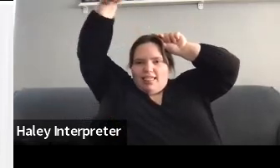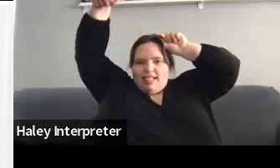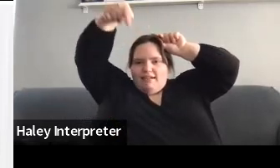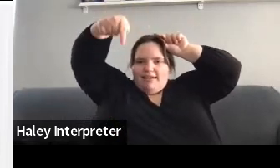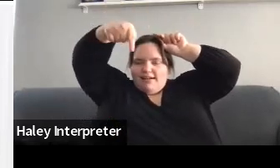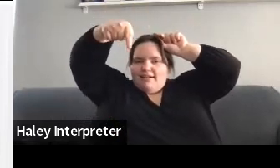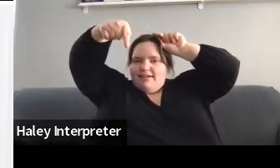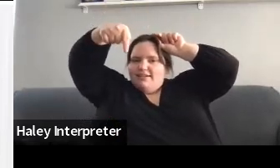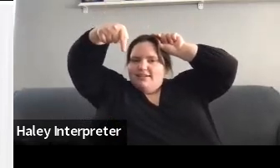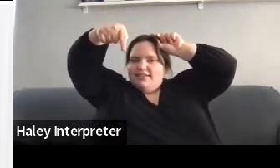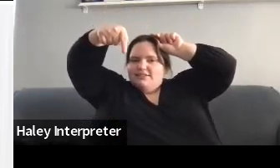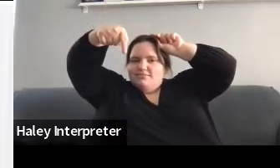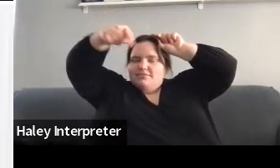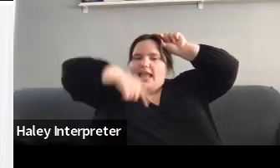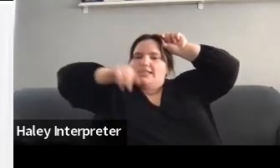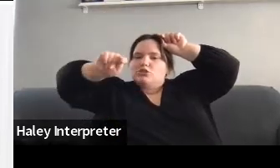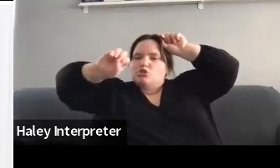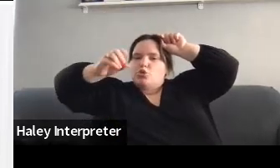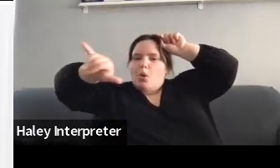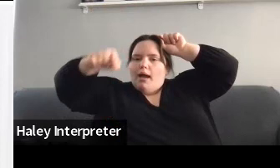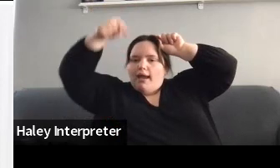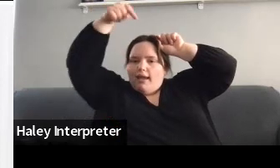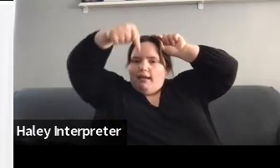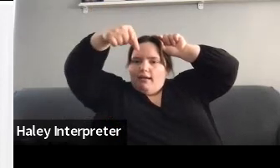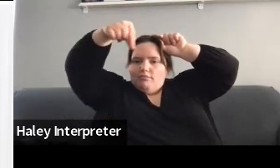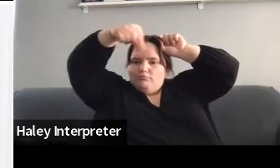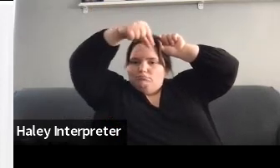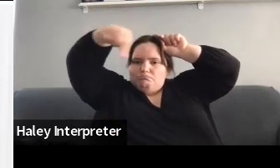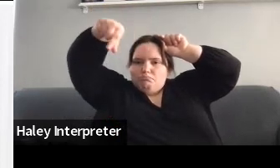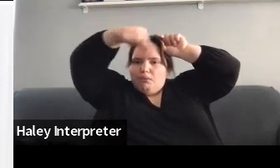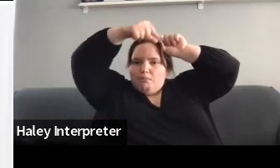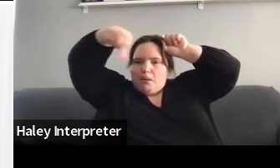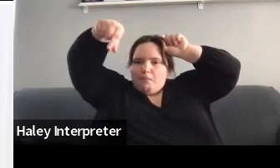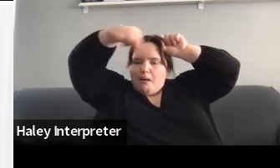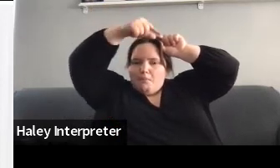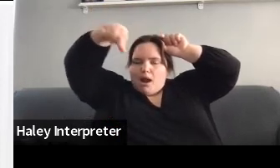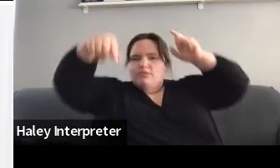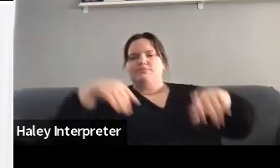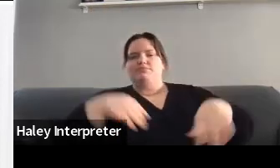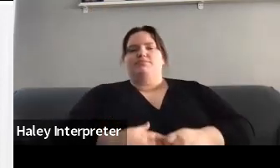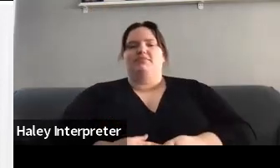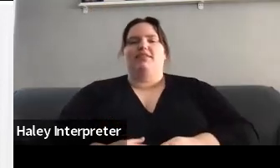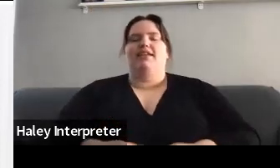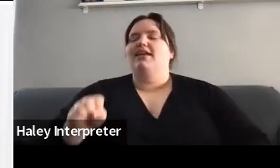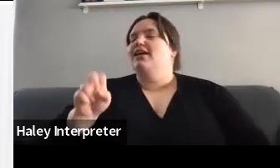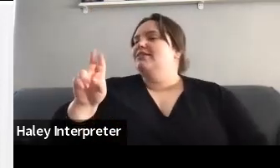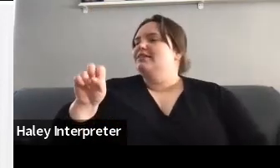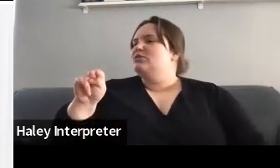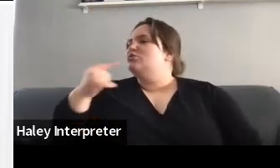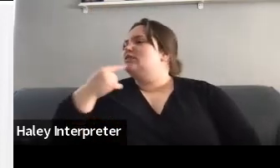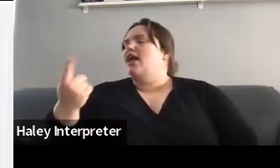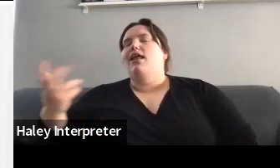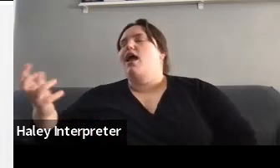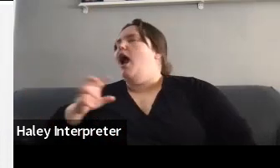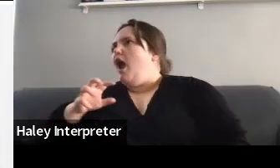the cat's face that has a toy. Um, Susan said that hood is hilarious. It's hilarious. We